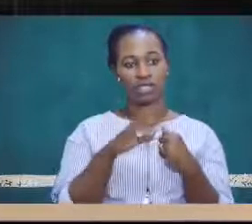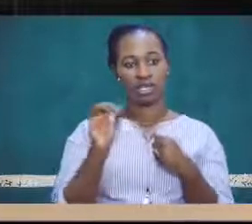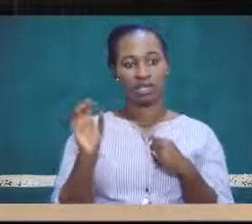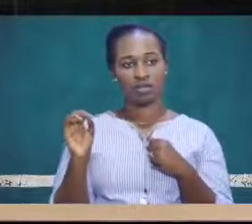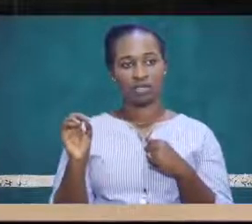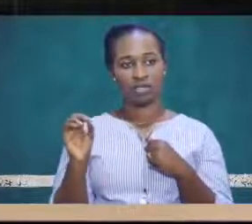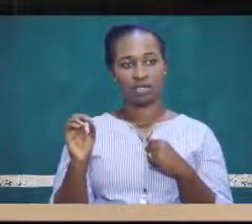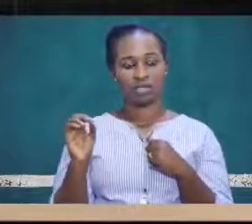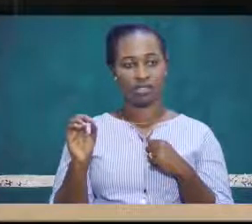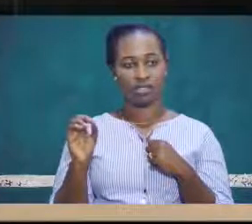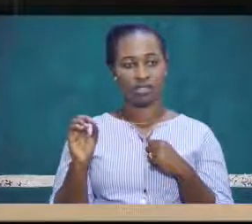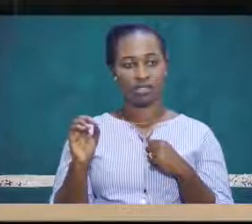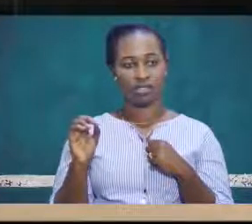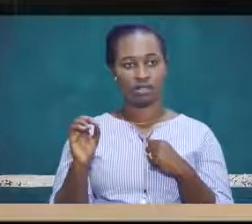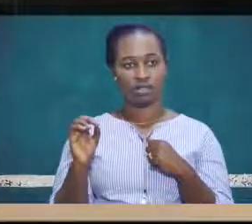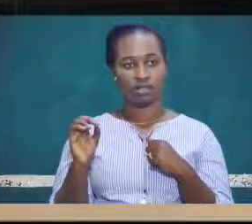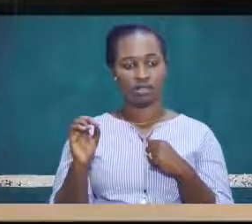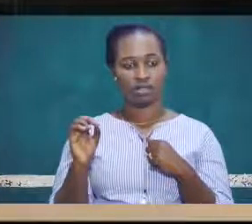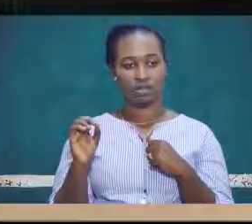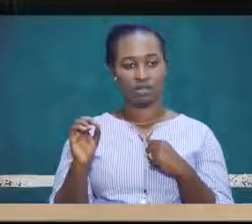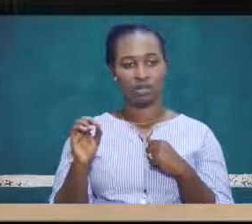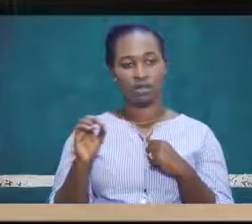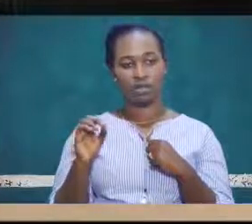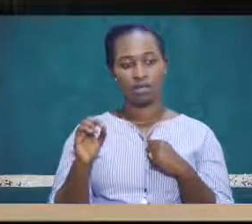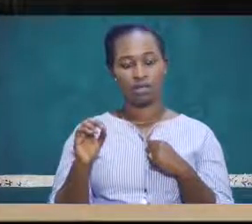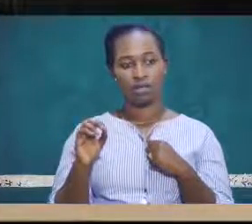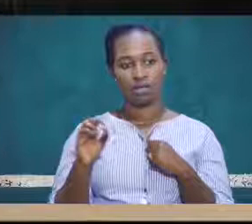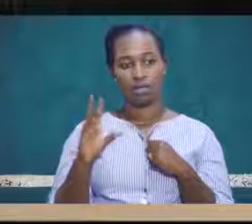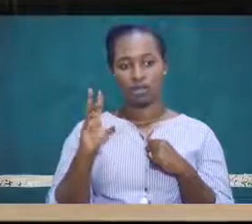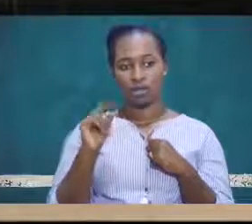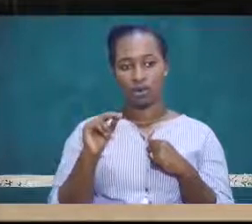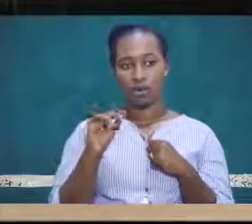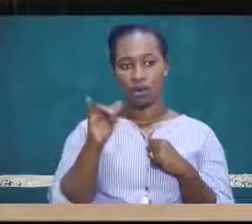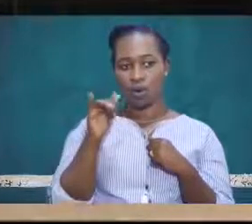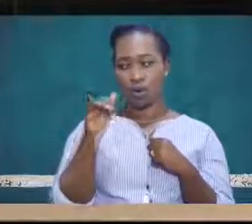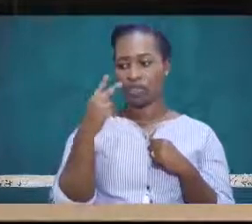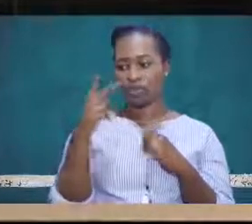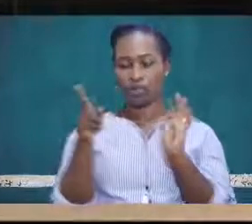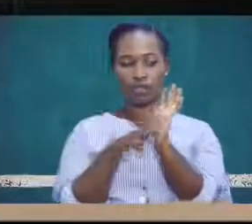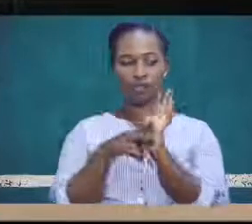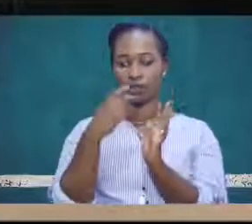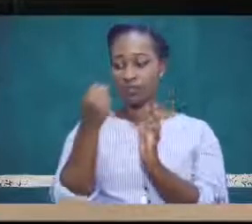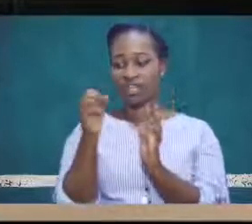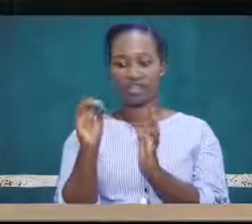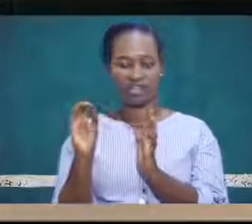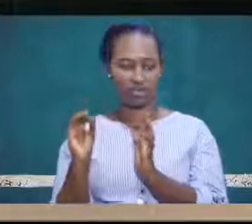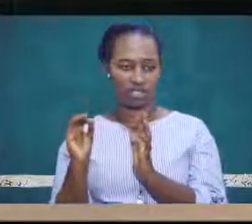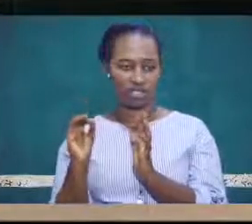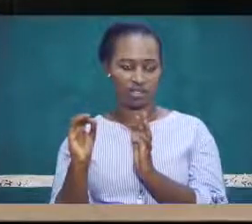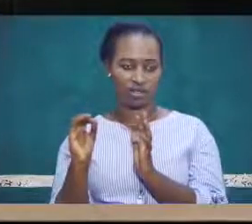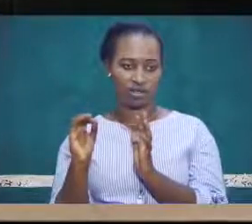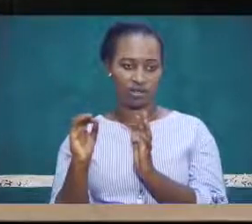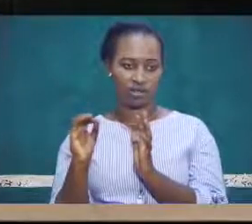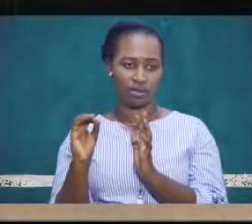minus y1, which is, no, our y2, we have 500. We